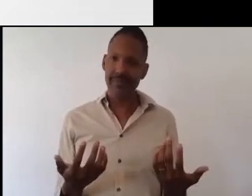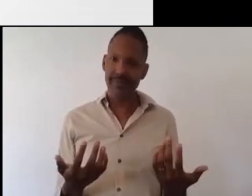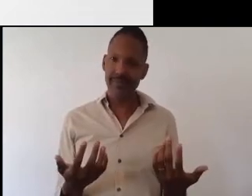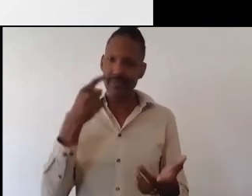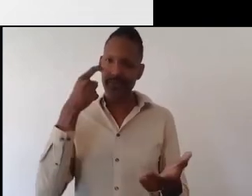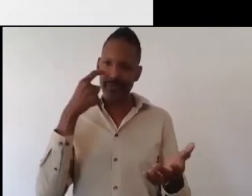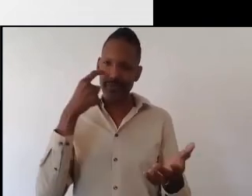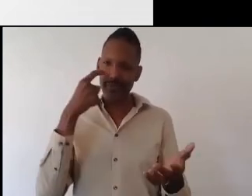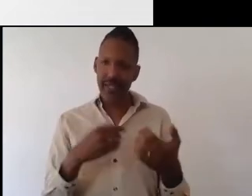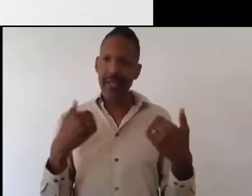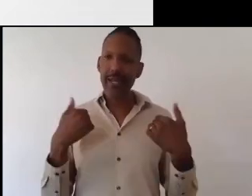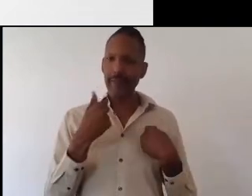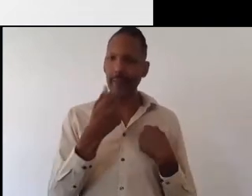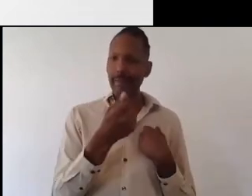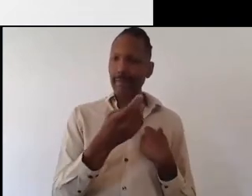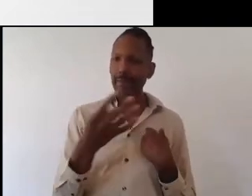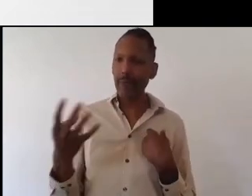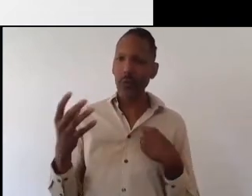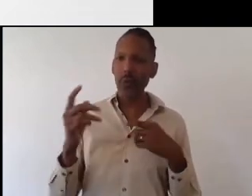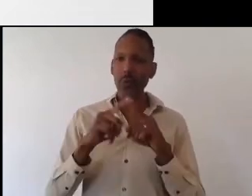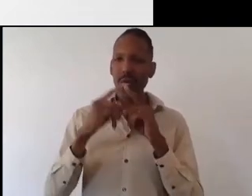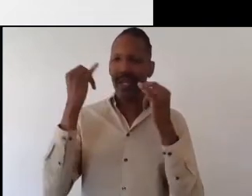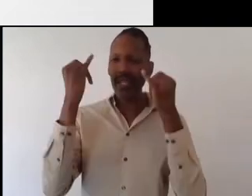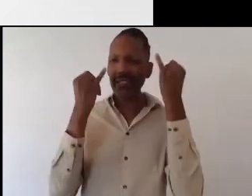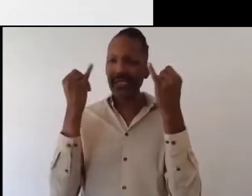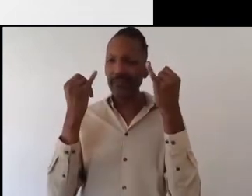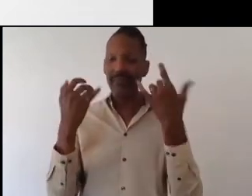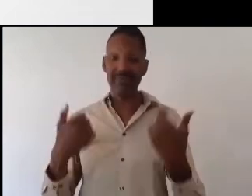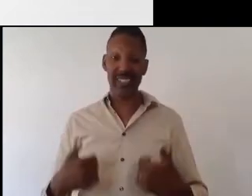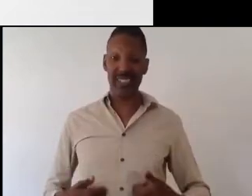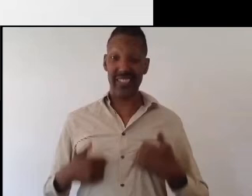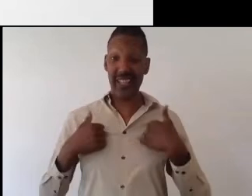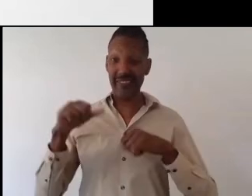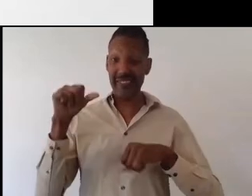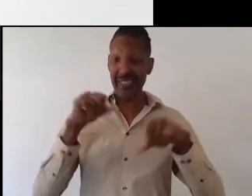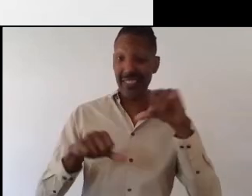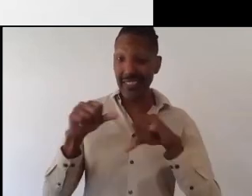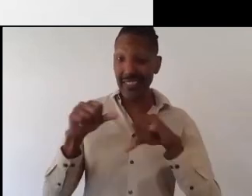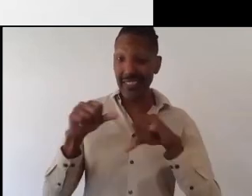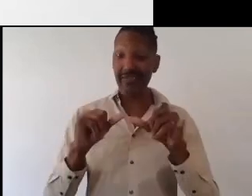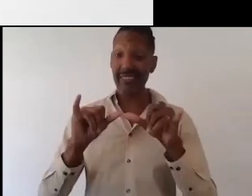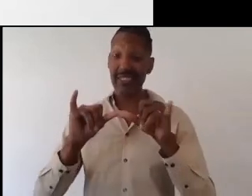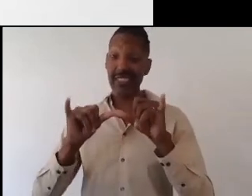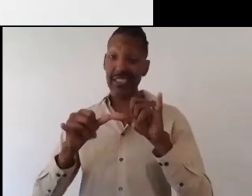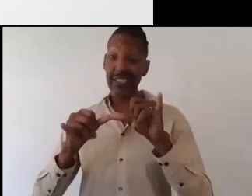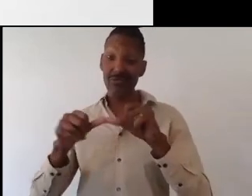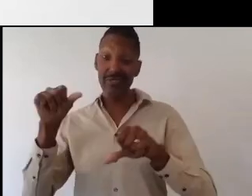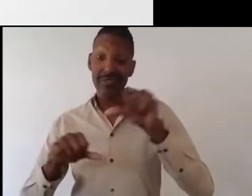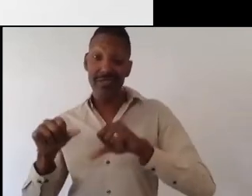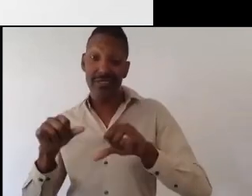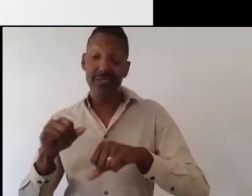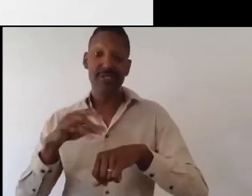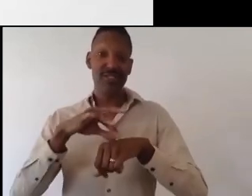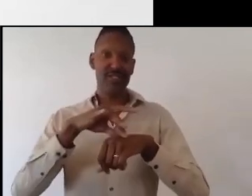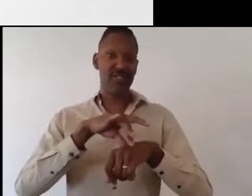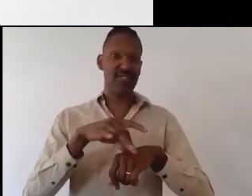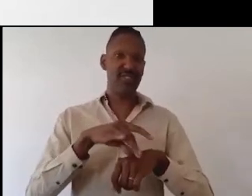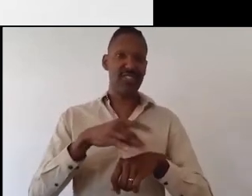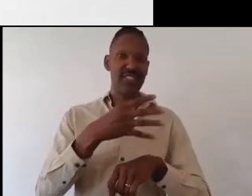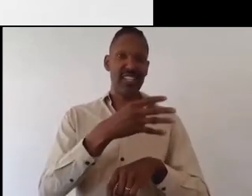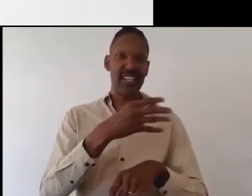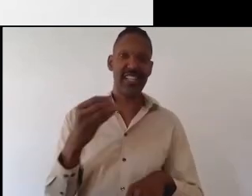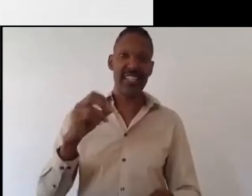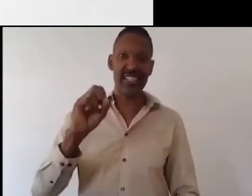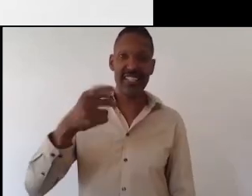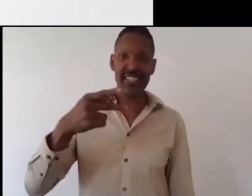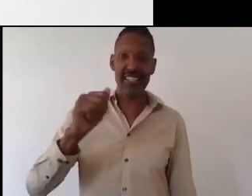of ideas in science, life science, physical science, engineering and technology, and earth and space science, a